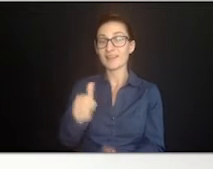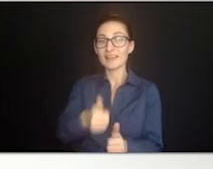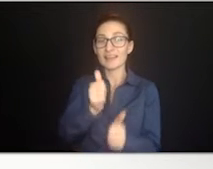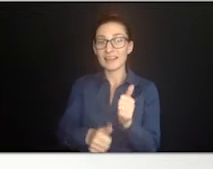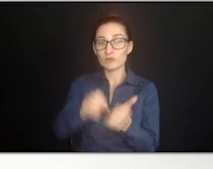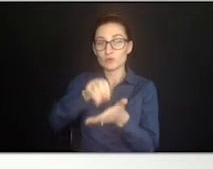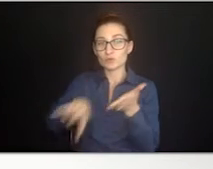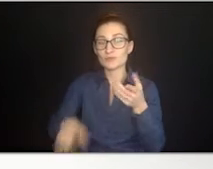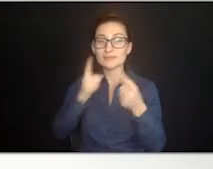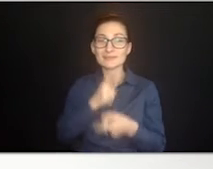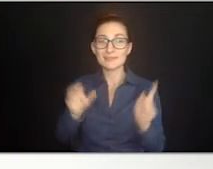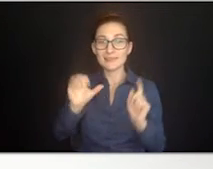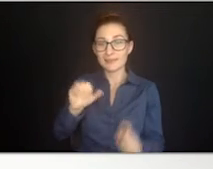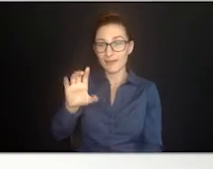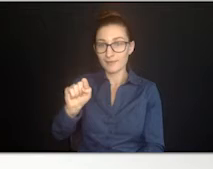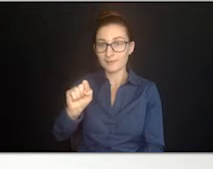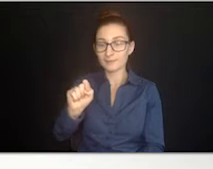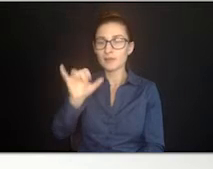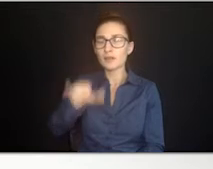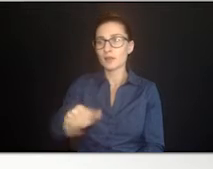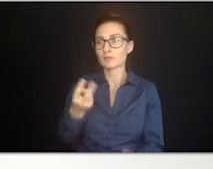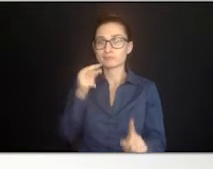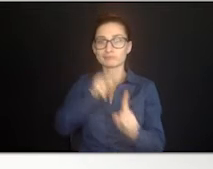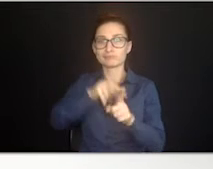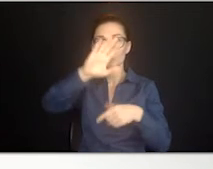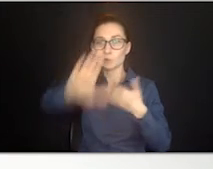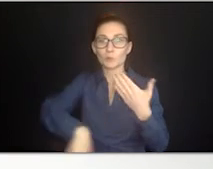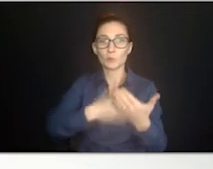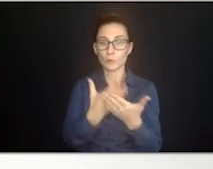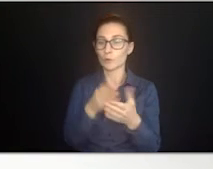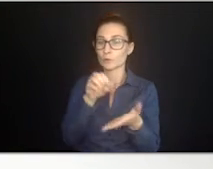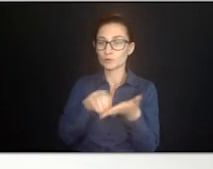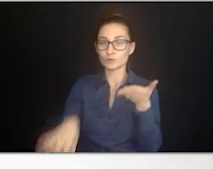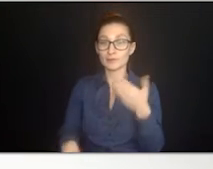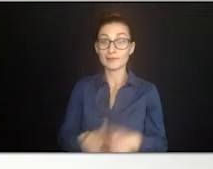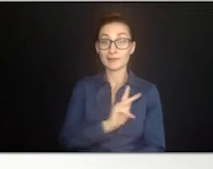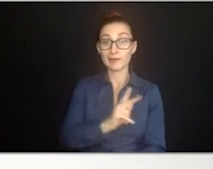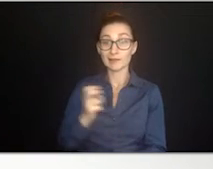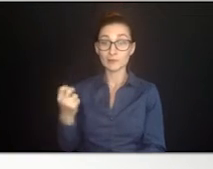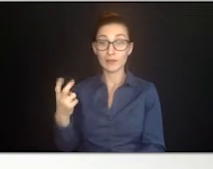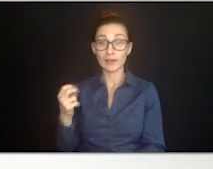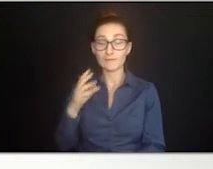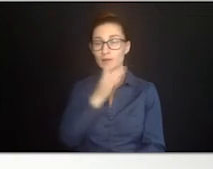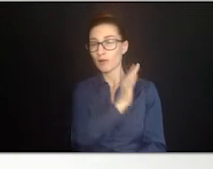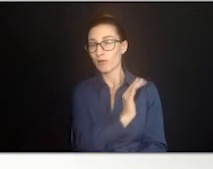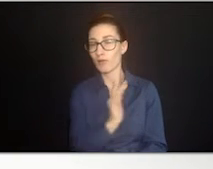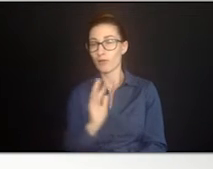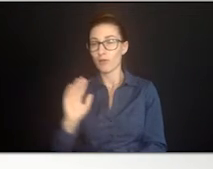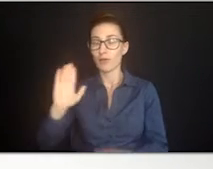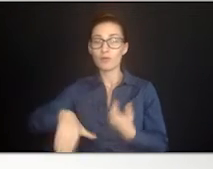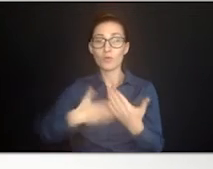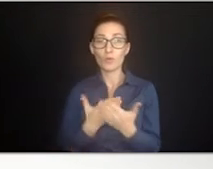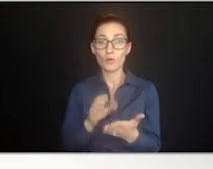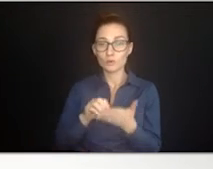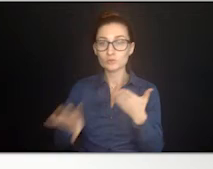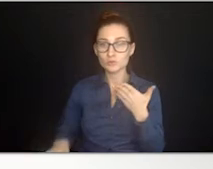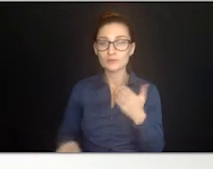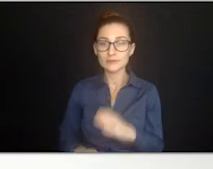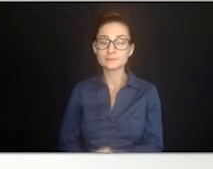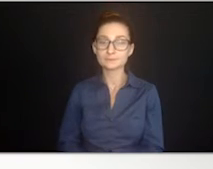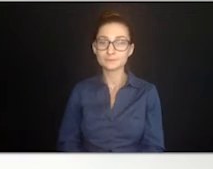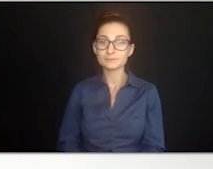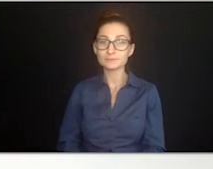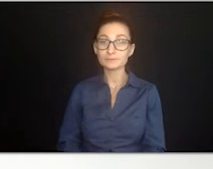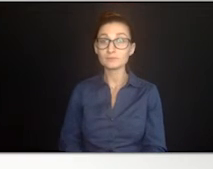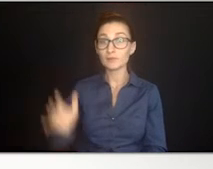is the federal law for all students, all K through 12 students. This law was